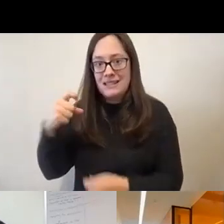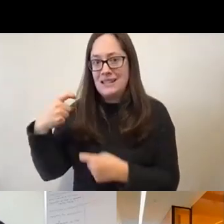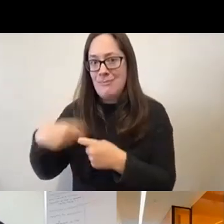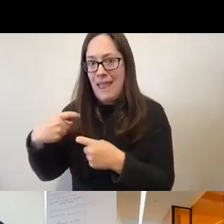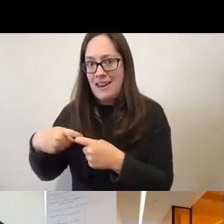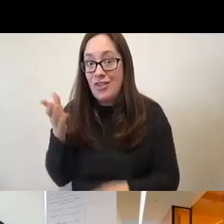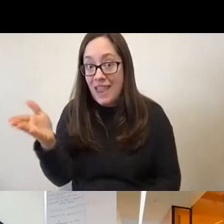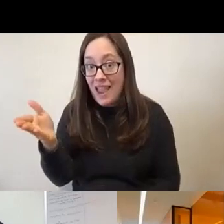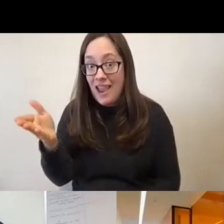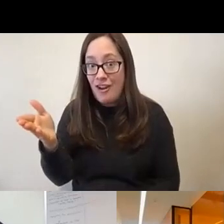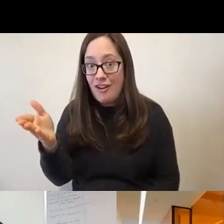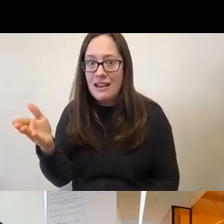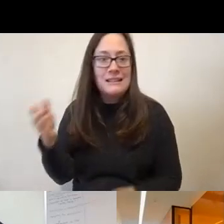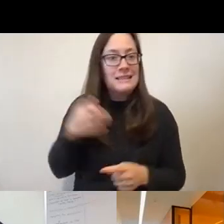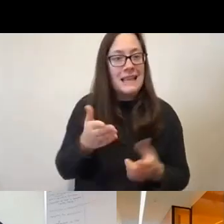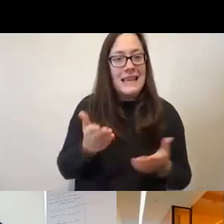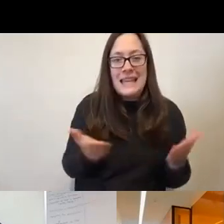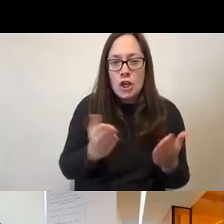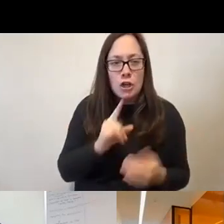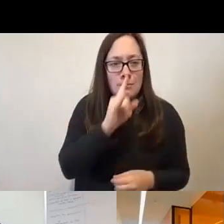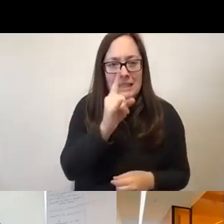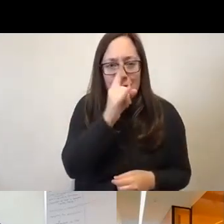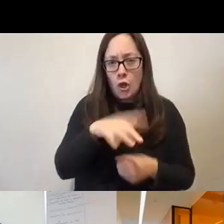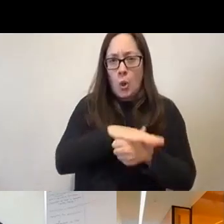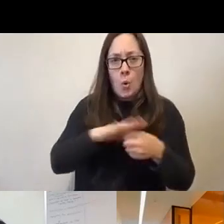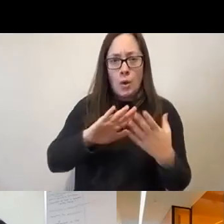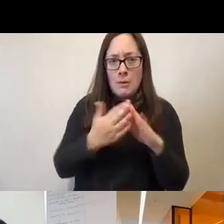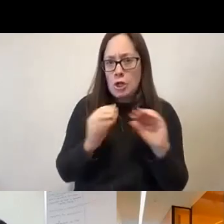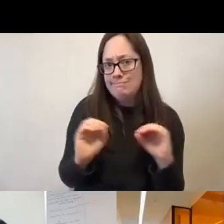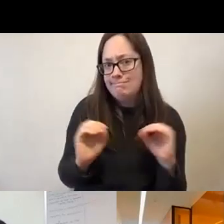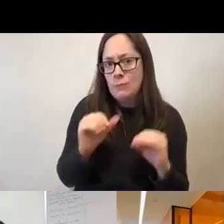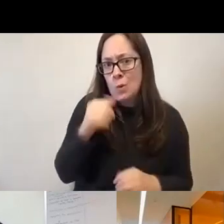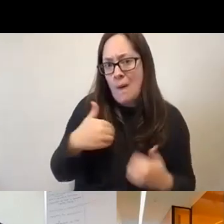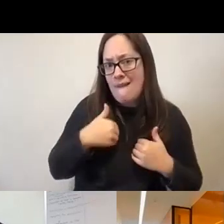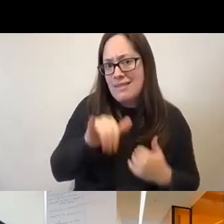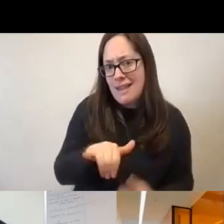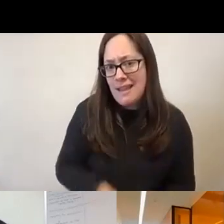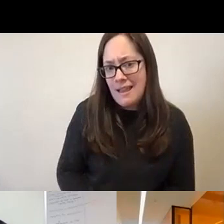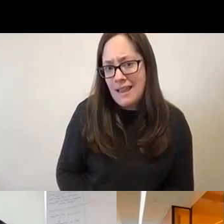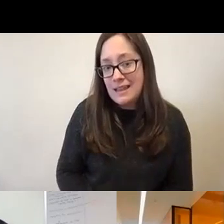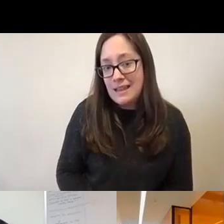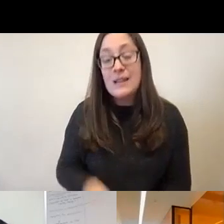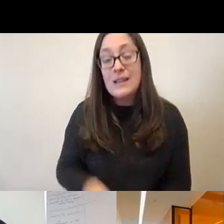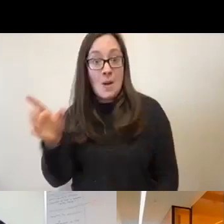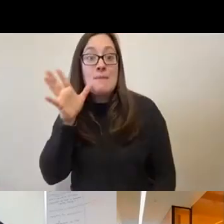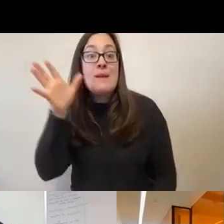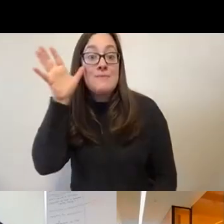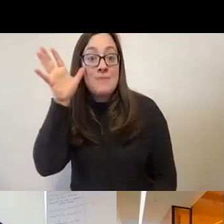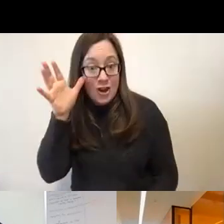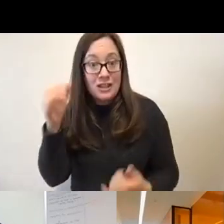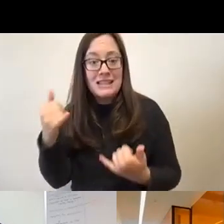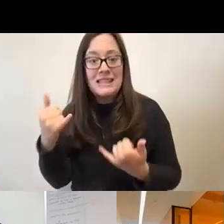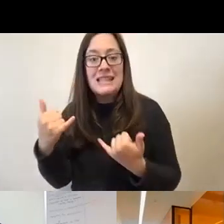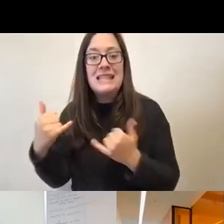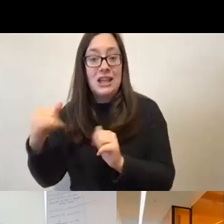like I have in my local community here now. And like my parents like still rent their apartment, so